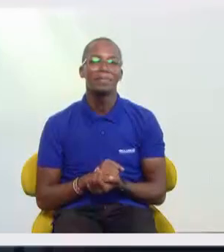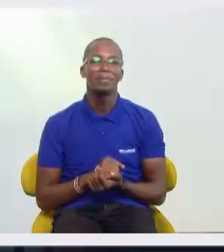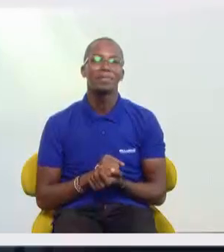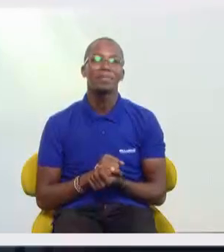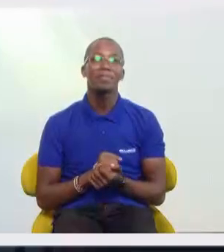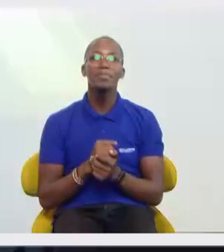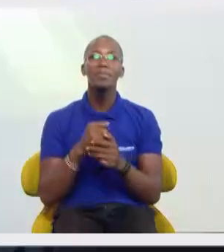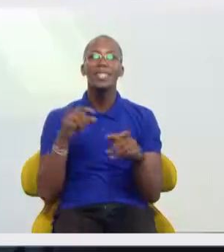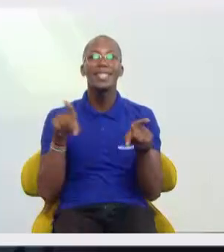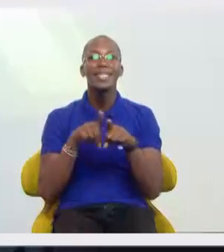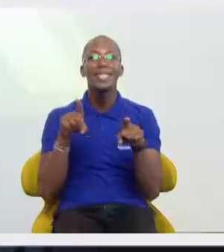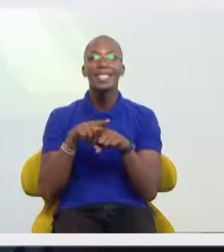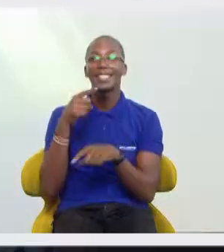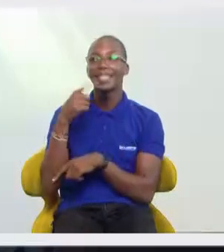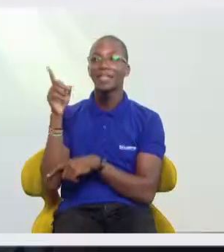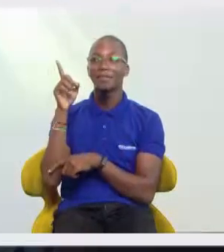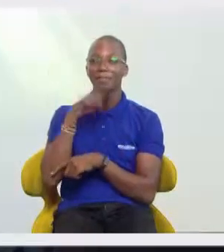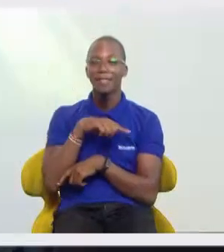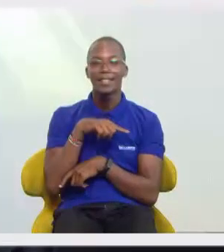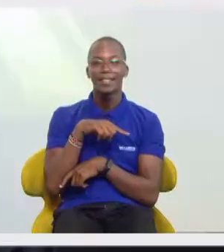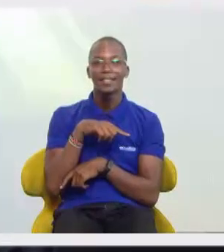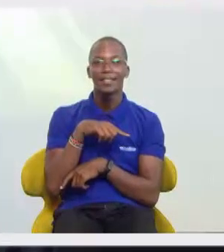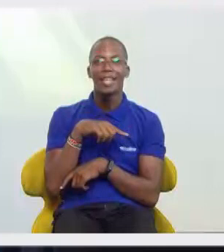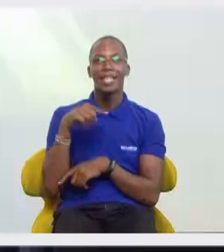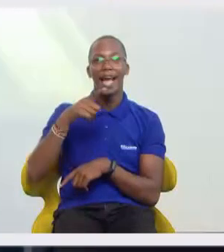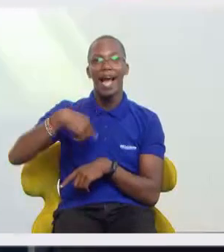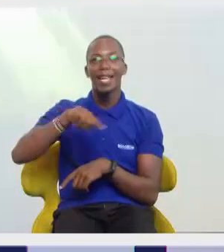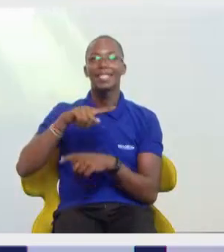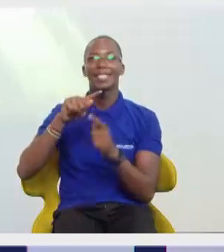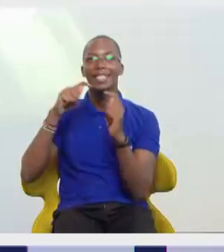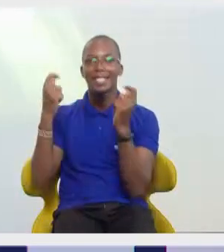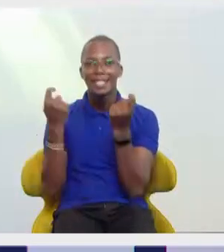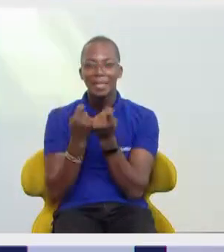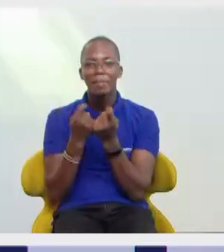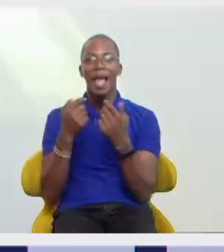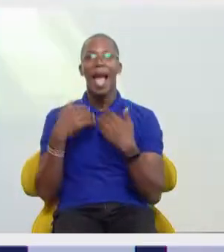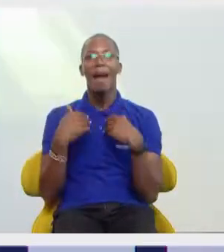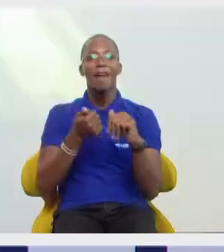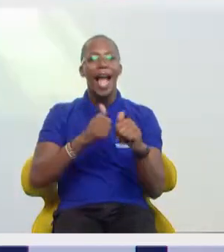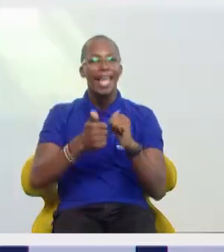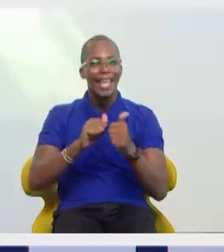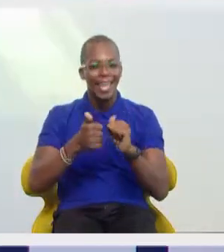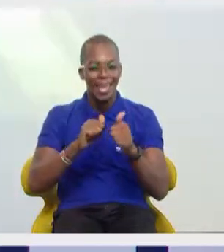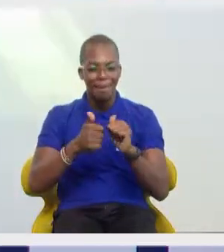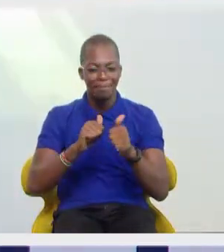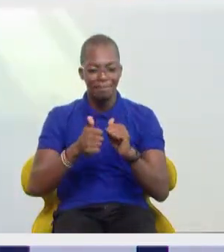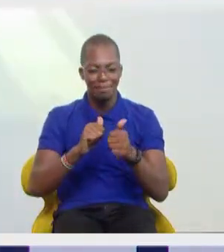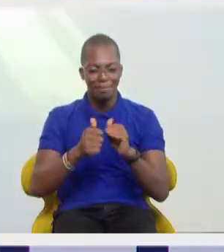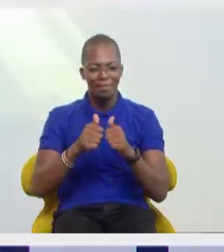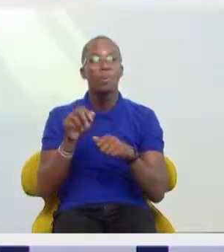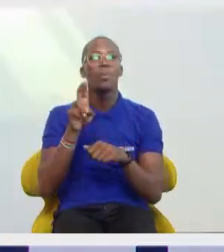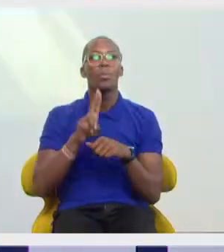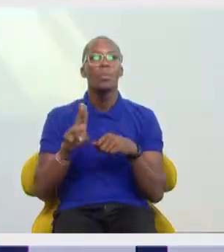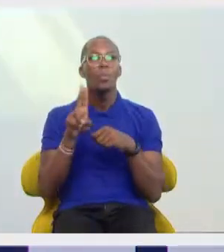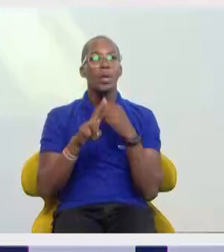So as Christine mentioned earlier, as a team, we came up with a game that we use the